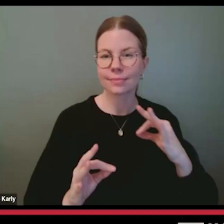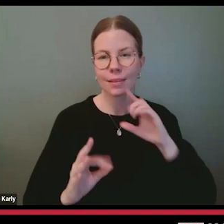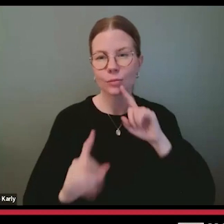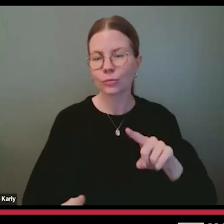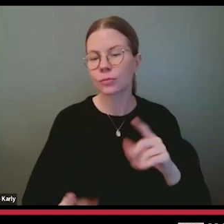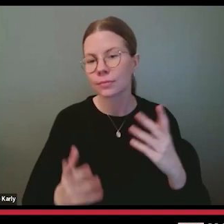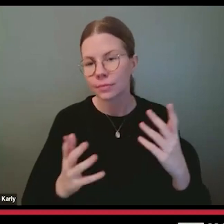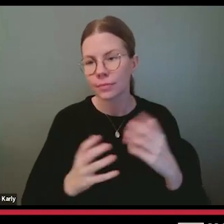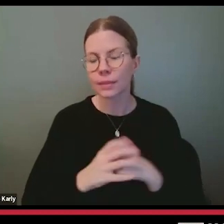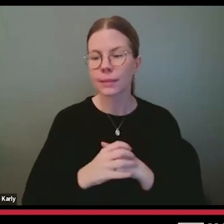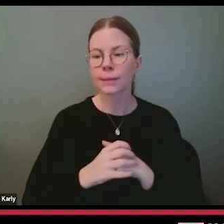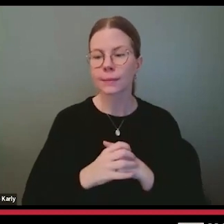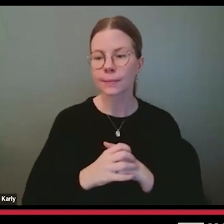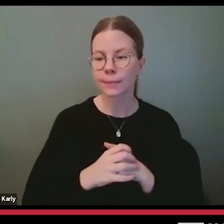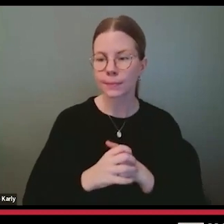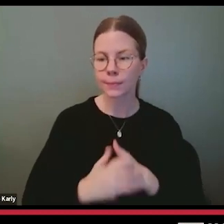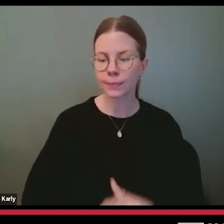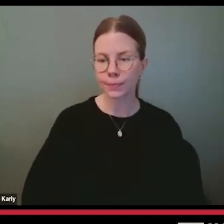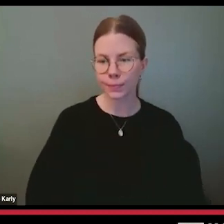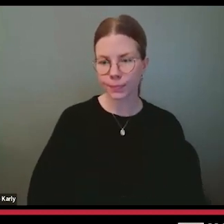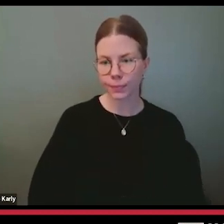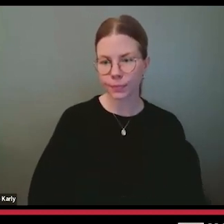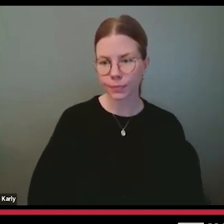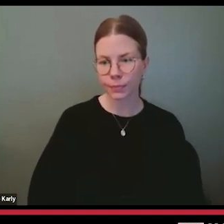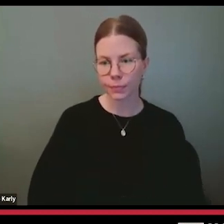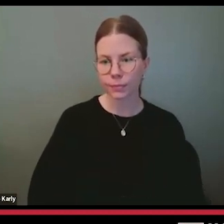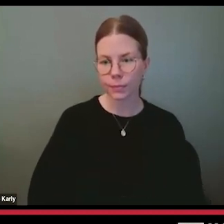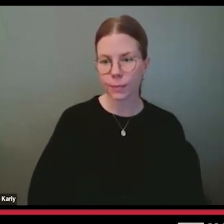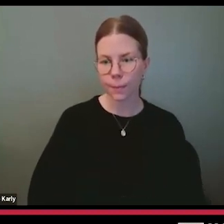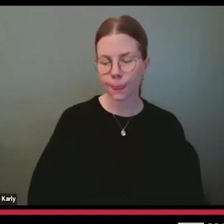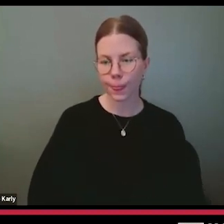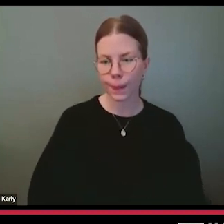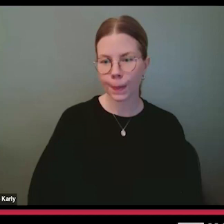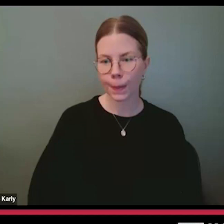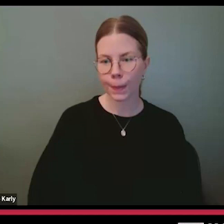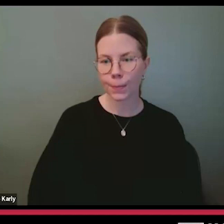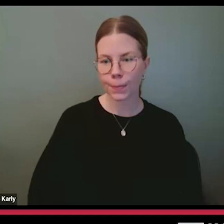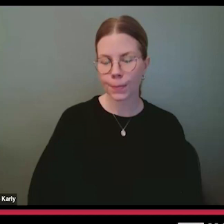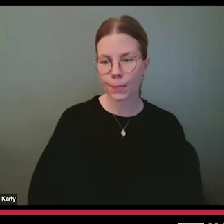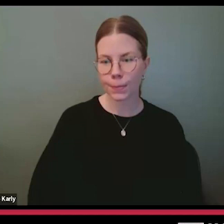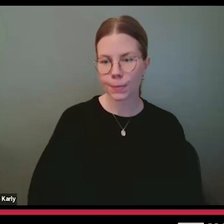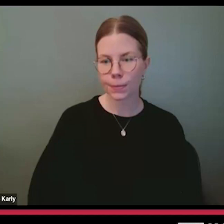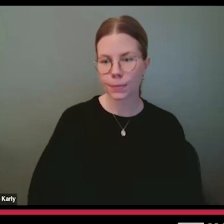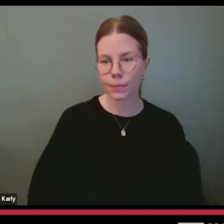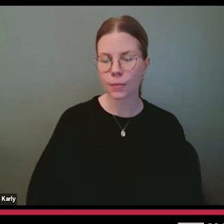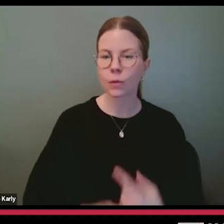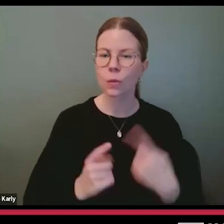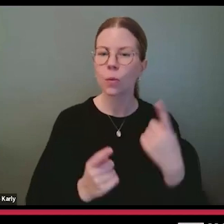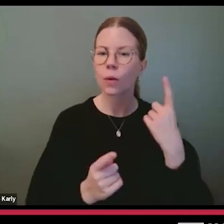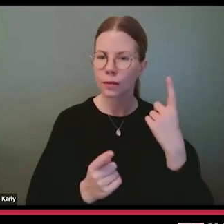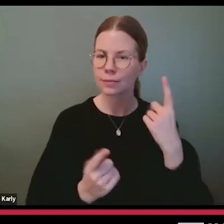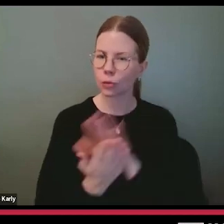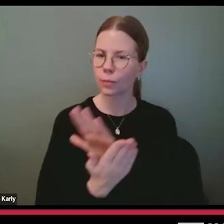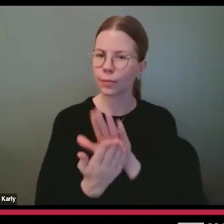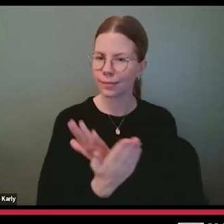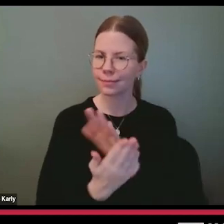worth highlighting is, I mentioned this to Kaylee this morning. There's a document from the World Health Organization called